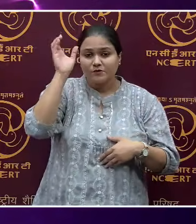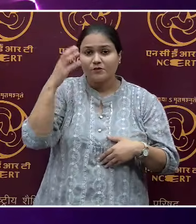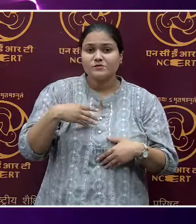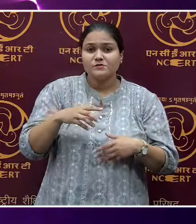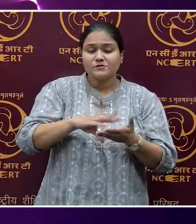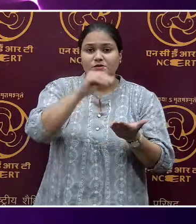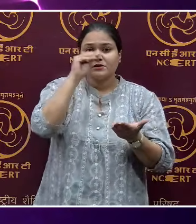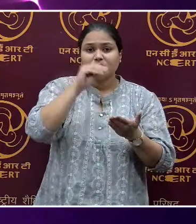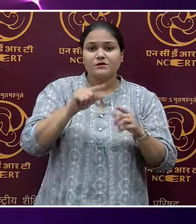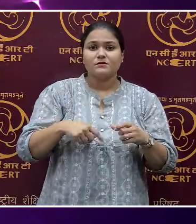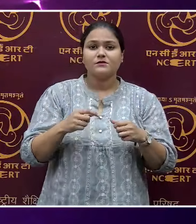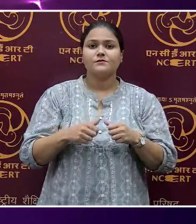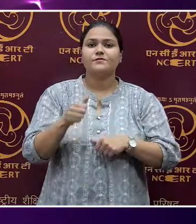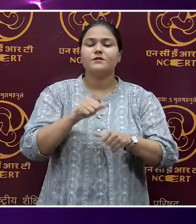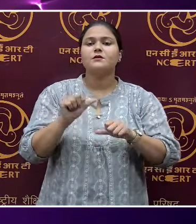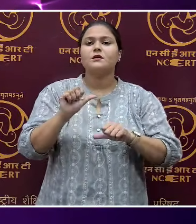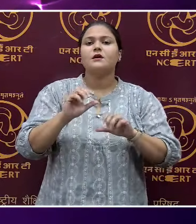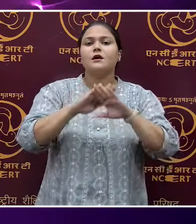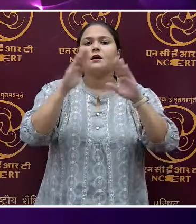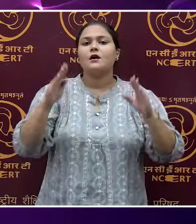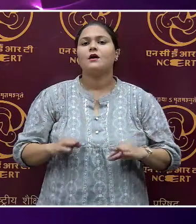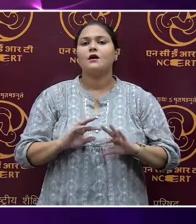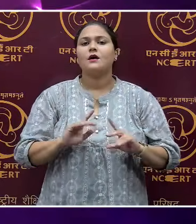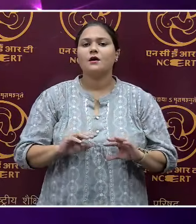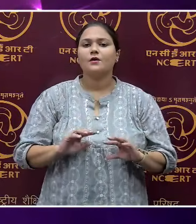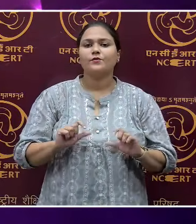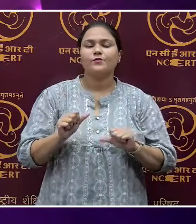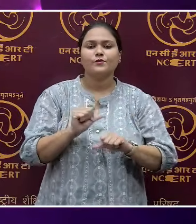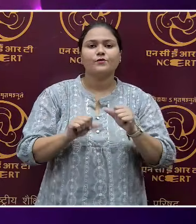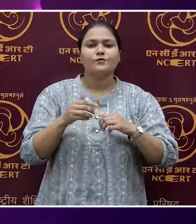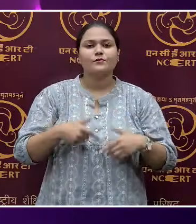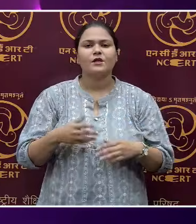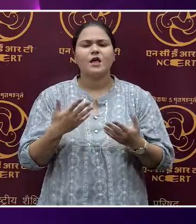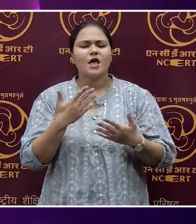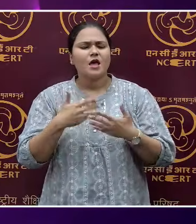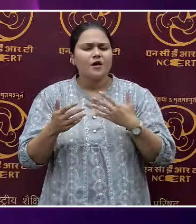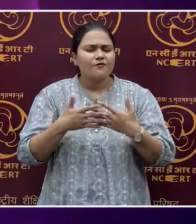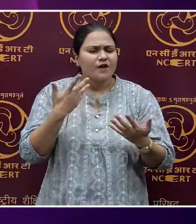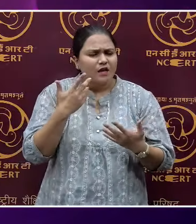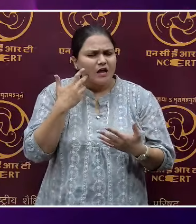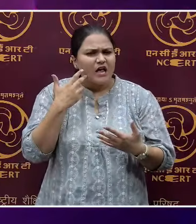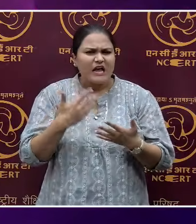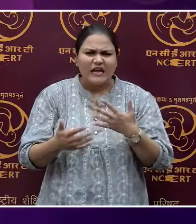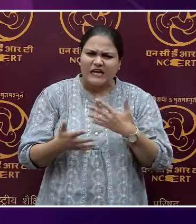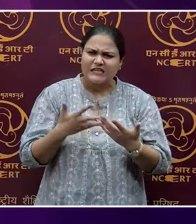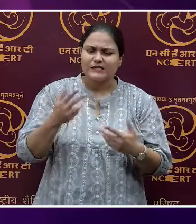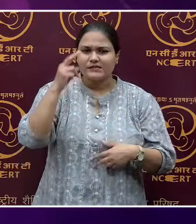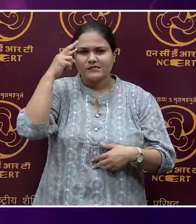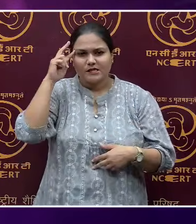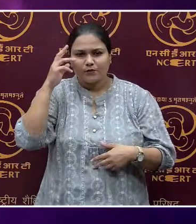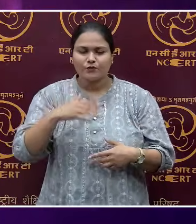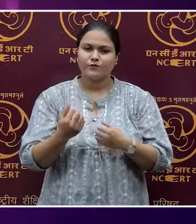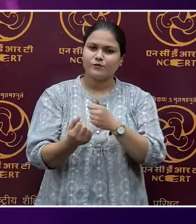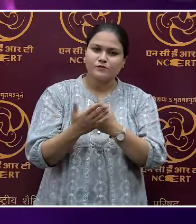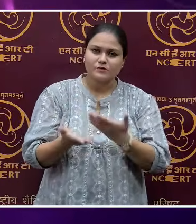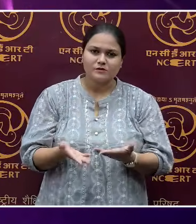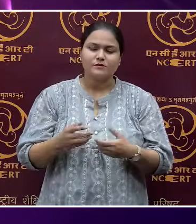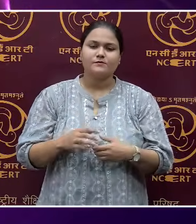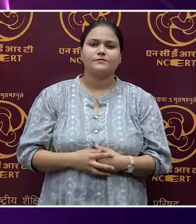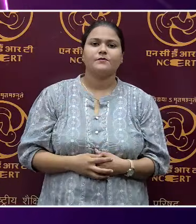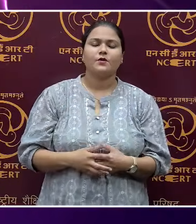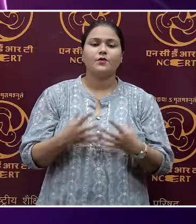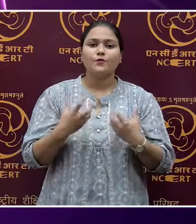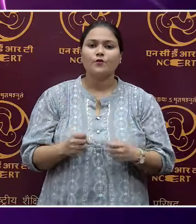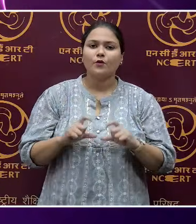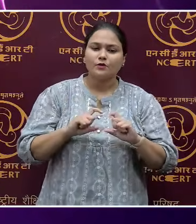through virtual labs. This is what we are going to discuss. So please feel free for any doubts. If you want to have any doubts, you want clarification on them, you